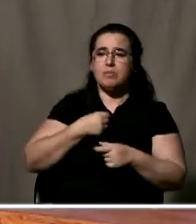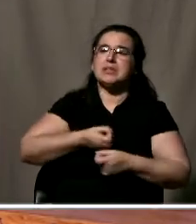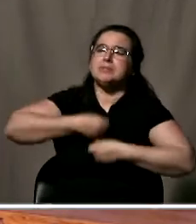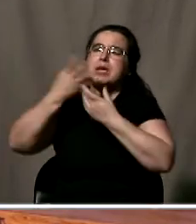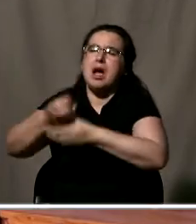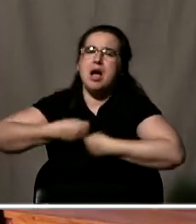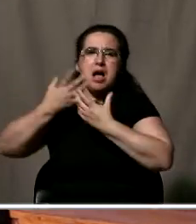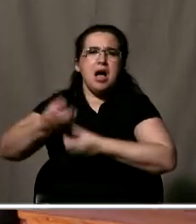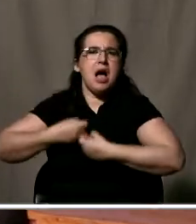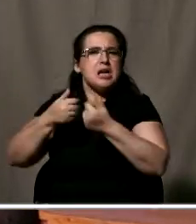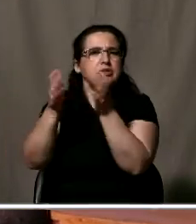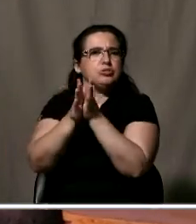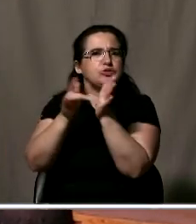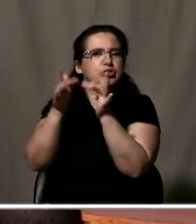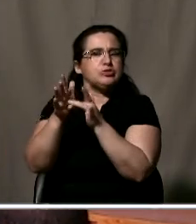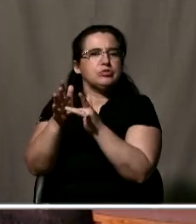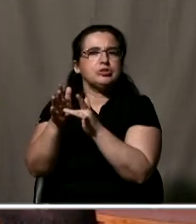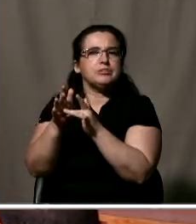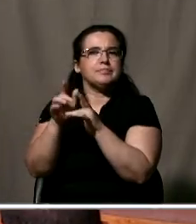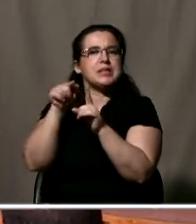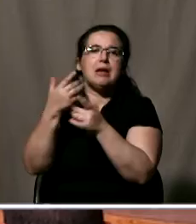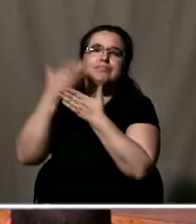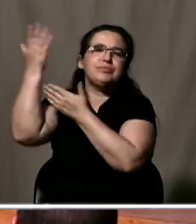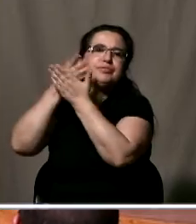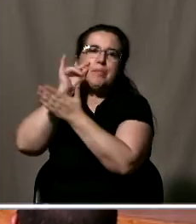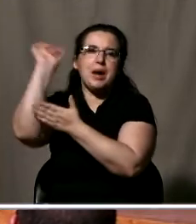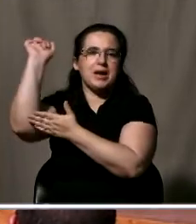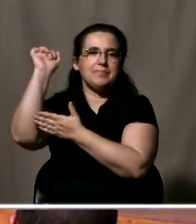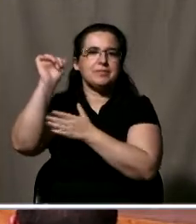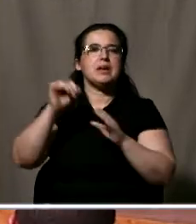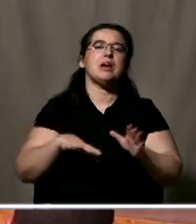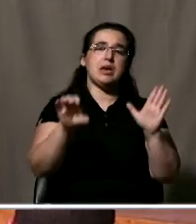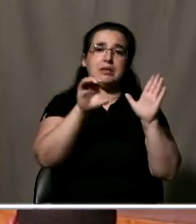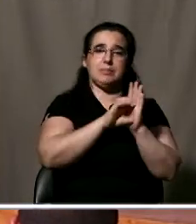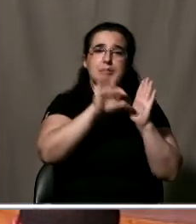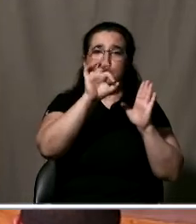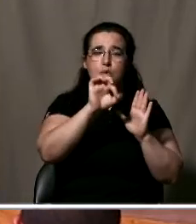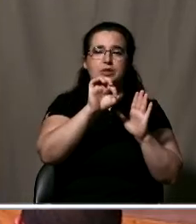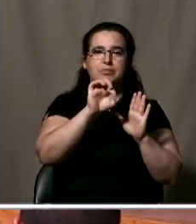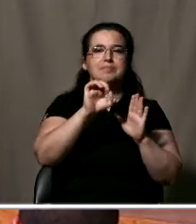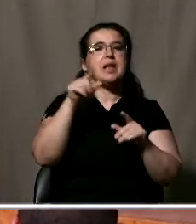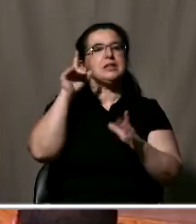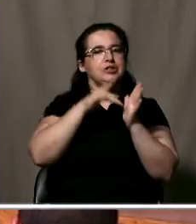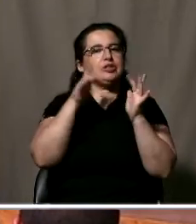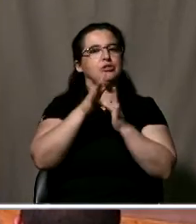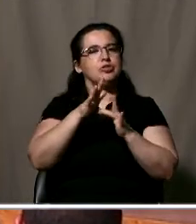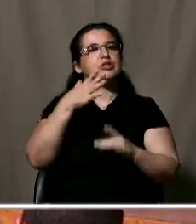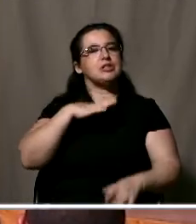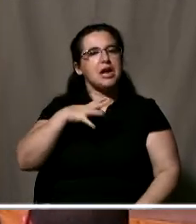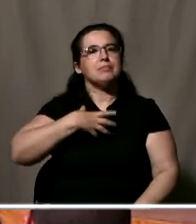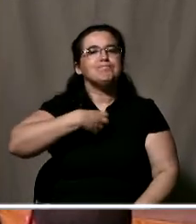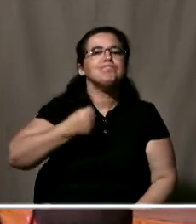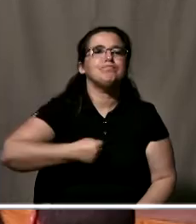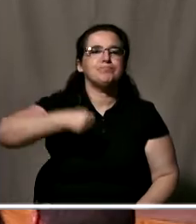preocupa. Hebrews 8. Hebreus 8. He longs to take me. Ele quer levar-me. And make me like himself. E